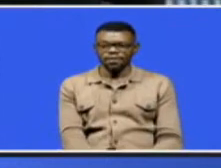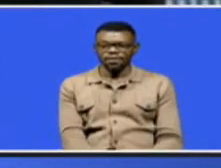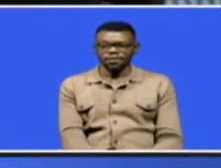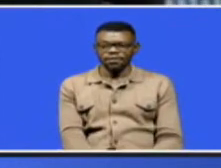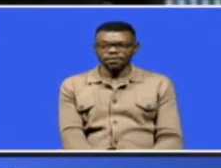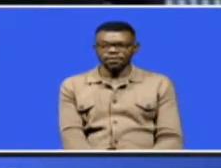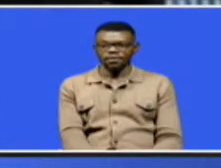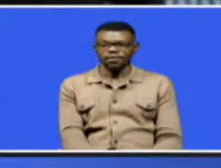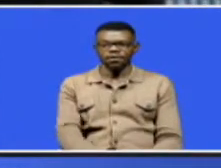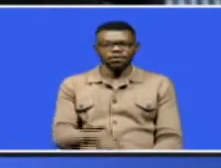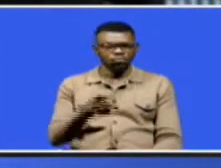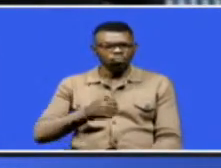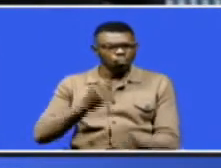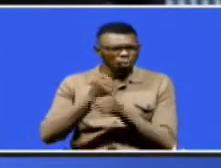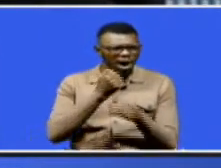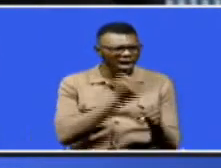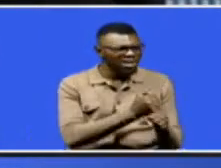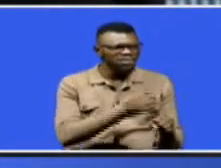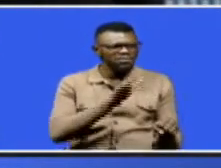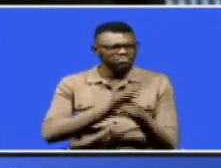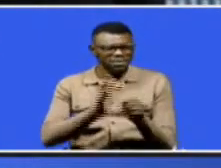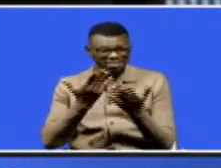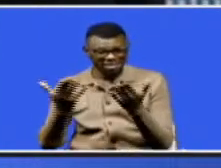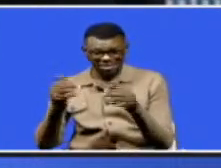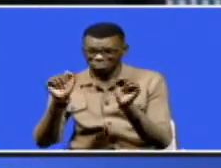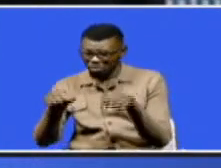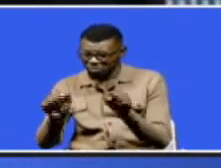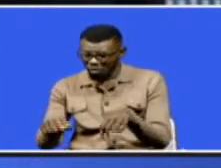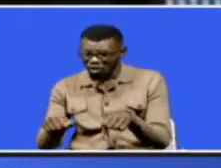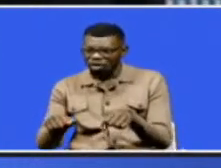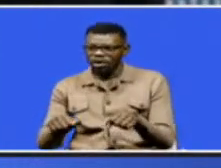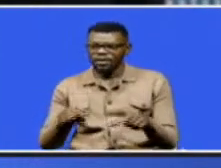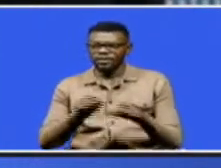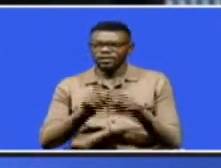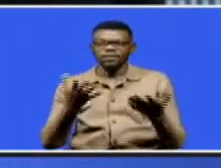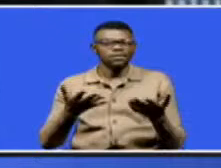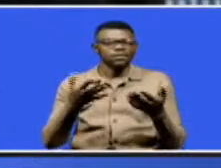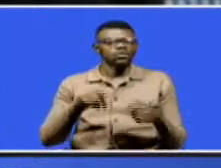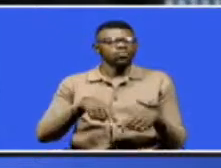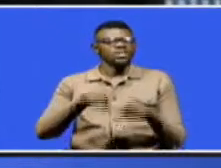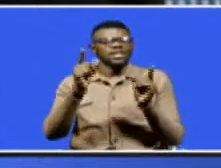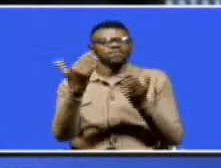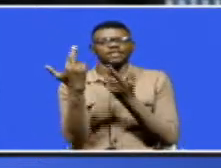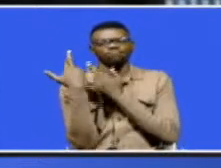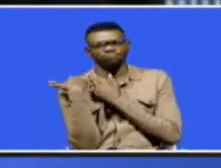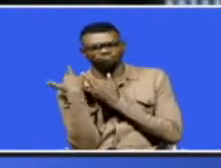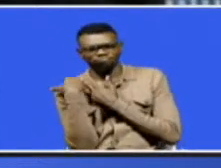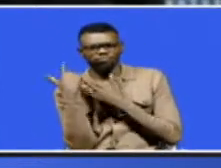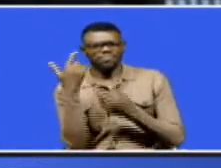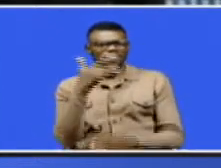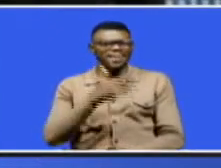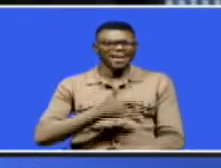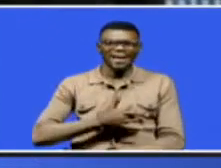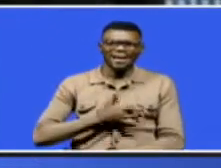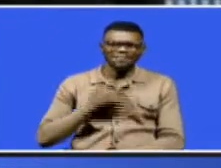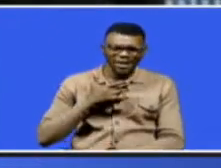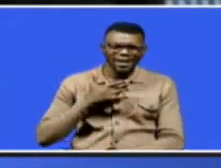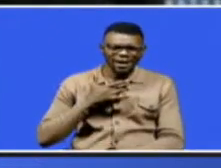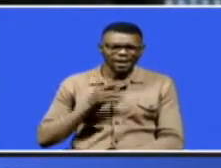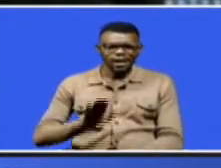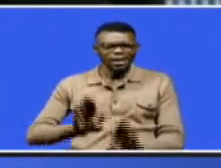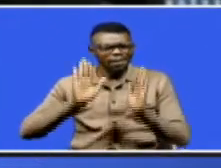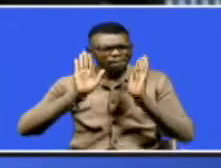for multitasking, and which role my lord considers as the most